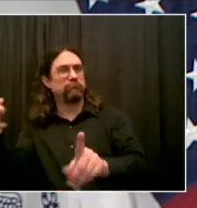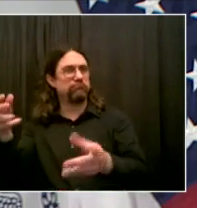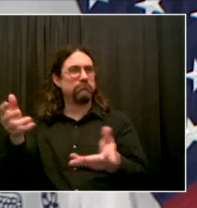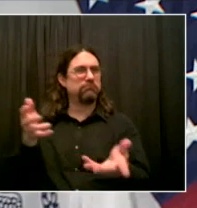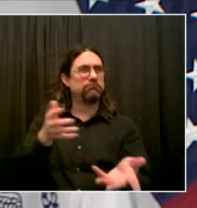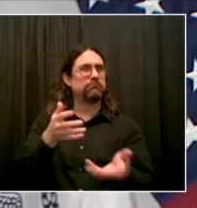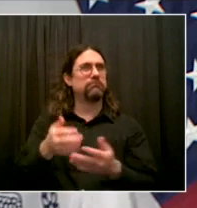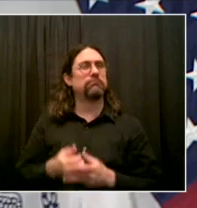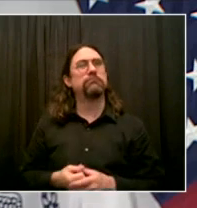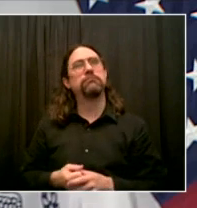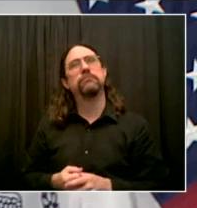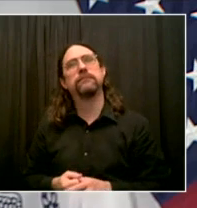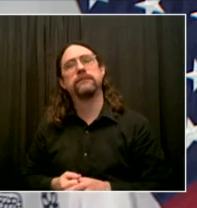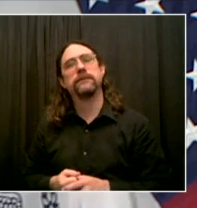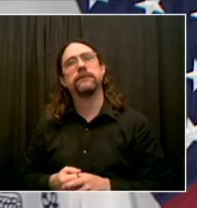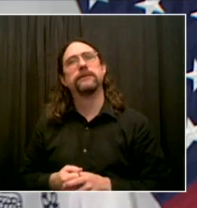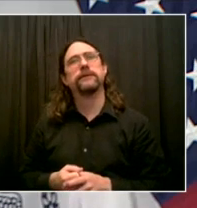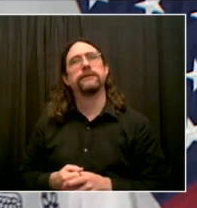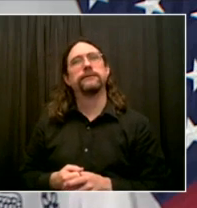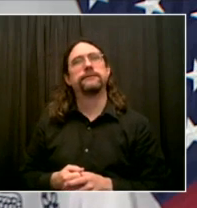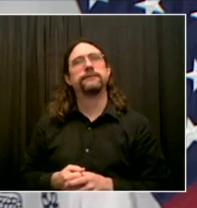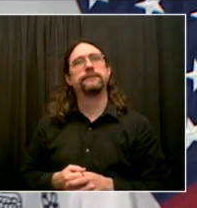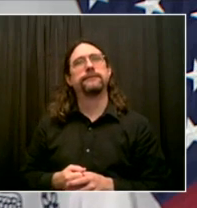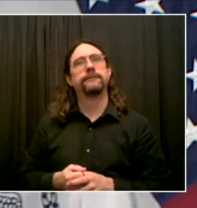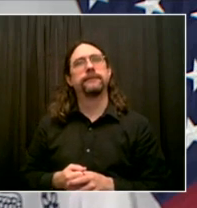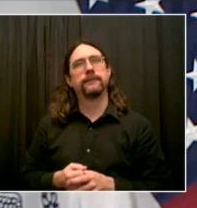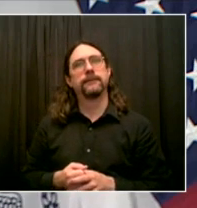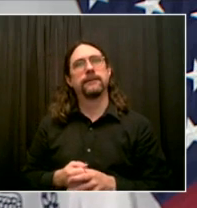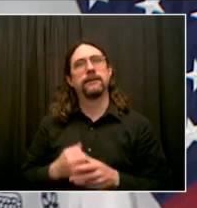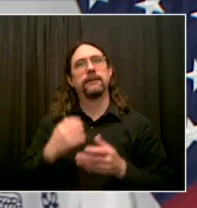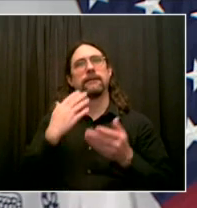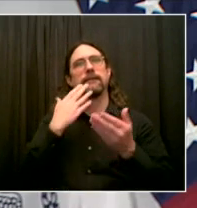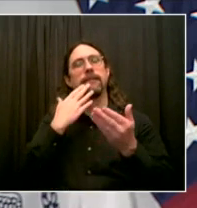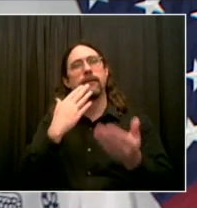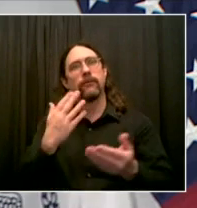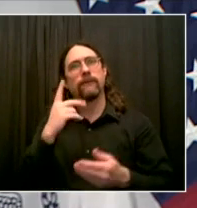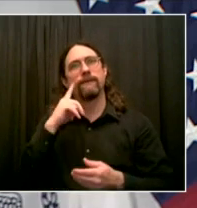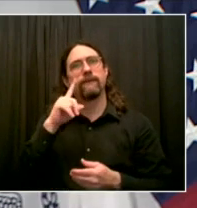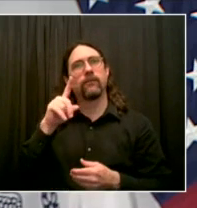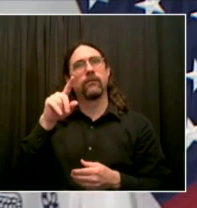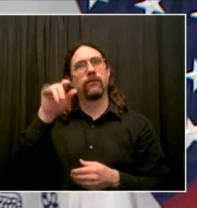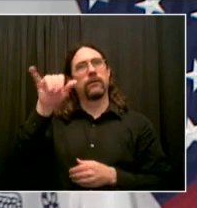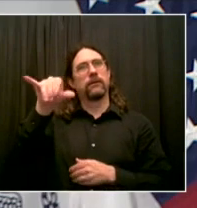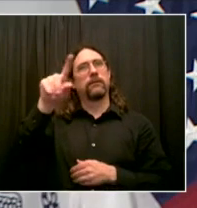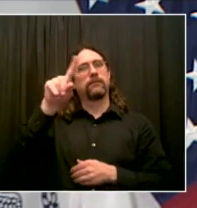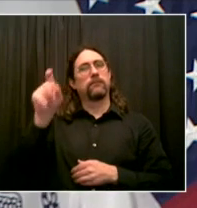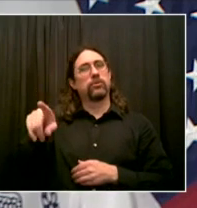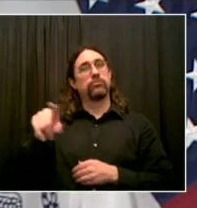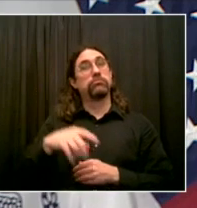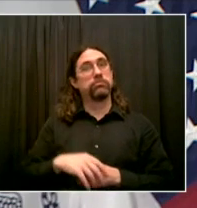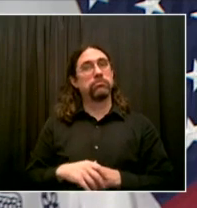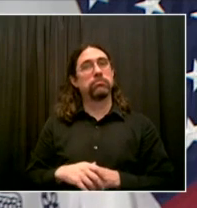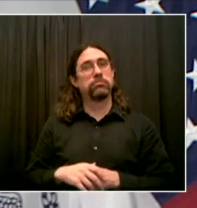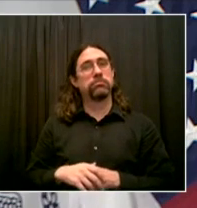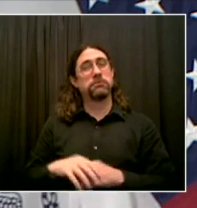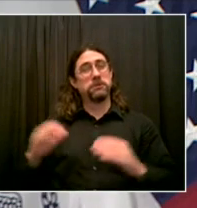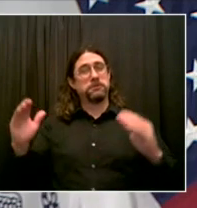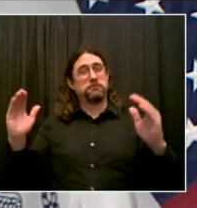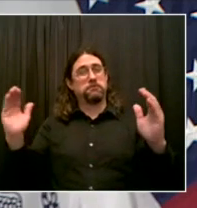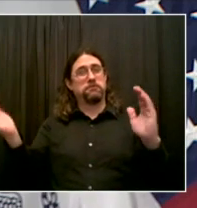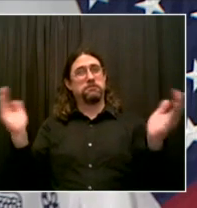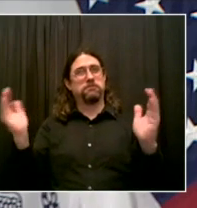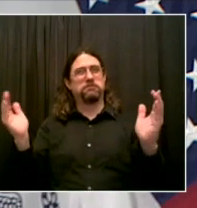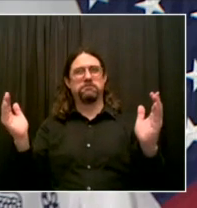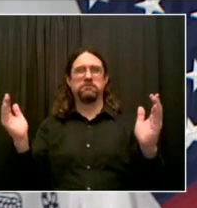I appreciate the question, but I think there's some apples and oranges here. As the person who has to make decisions all day long, by definition,